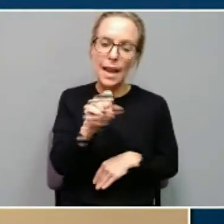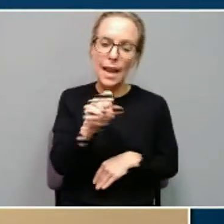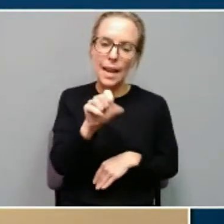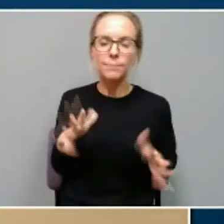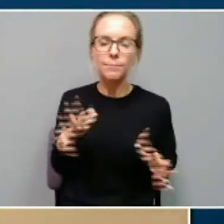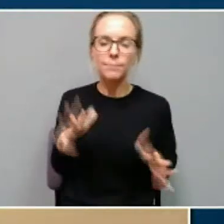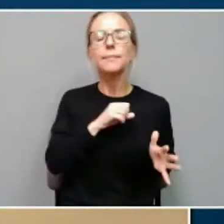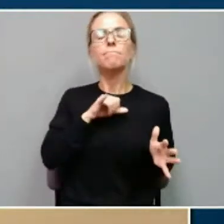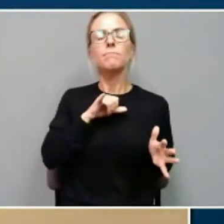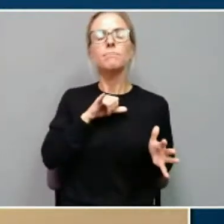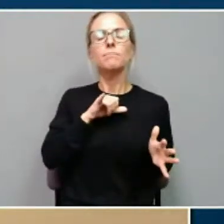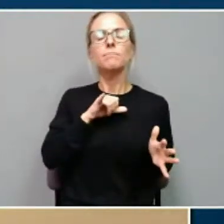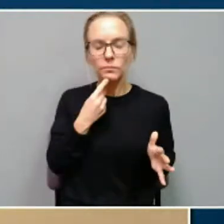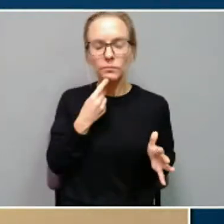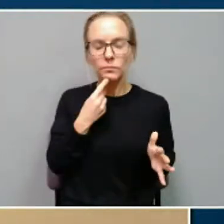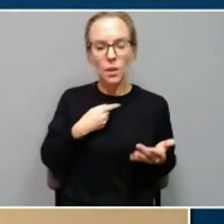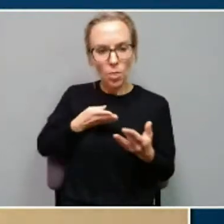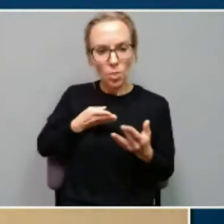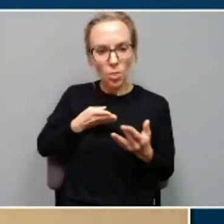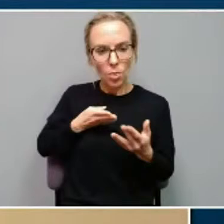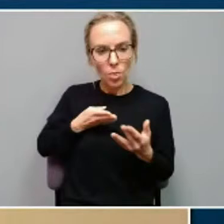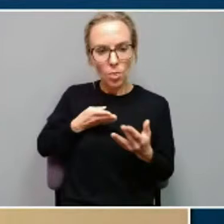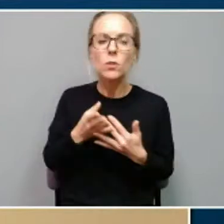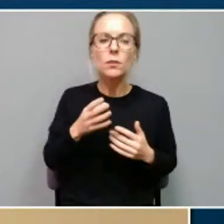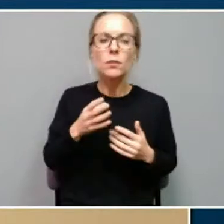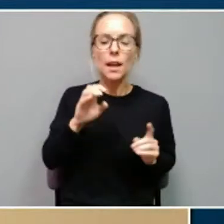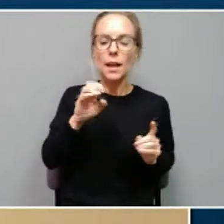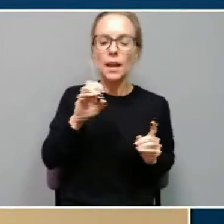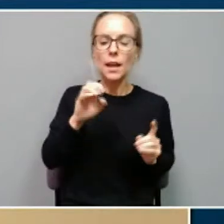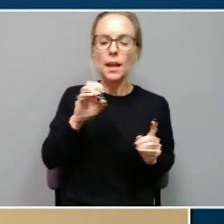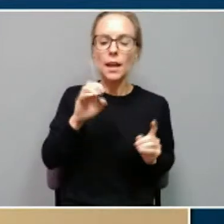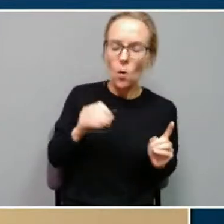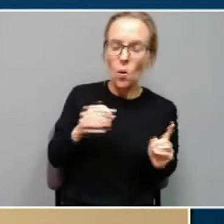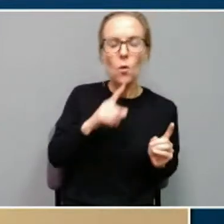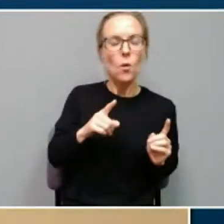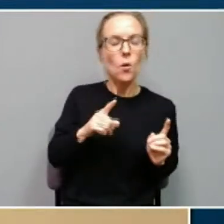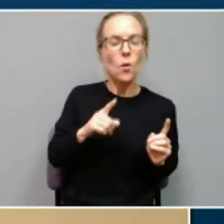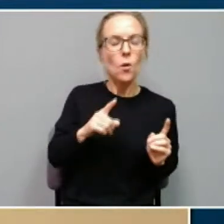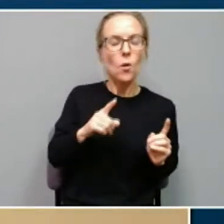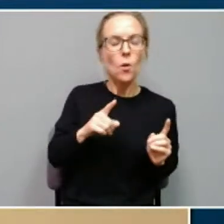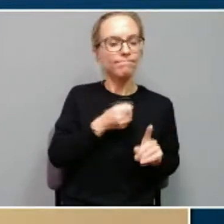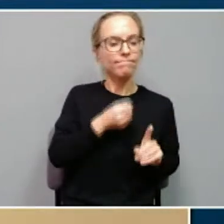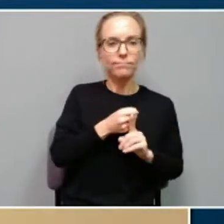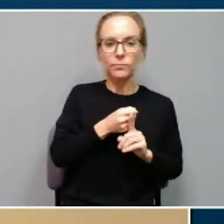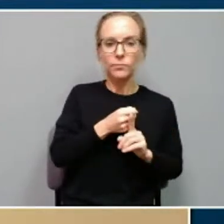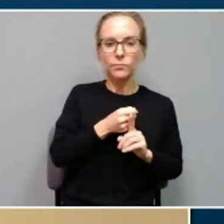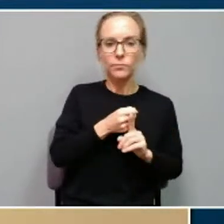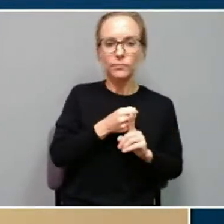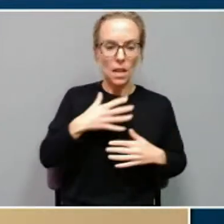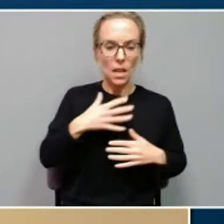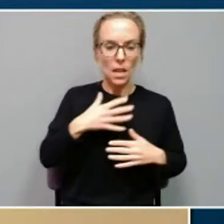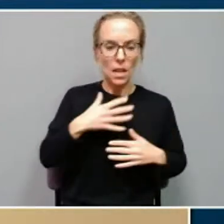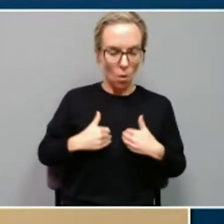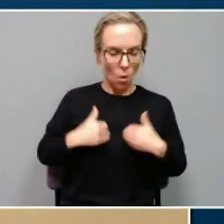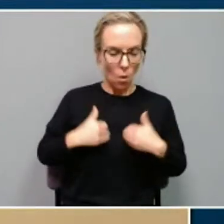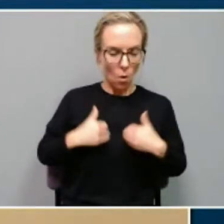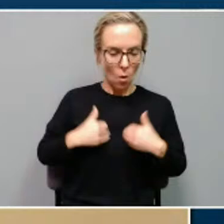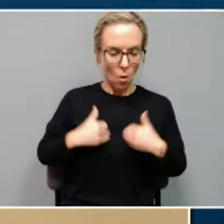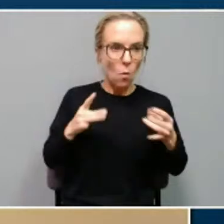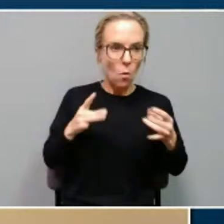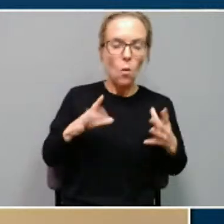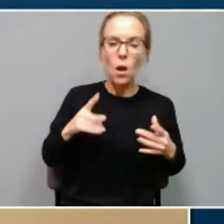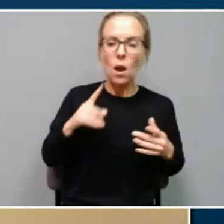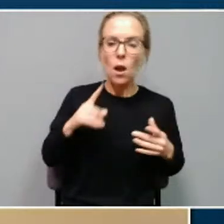I went through ECMO. I ended up with necrotizing pneumonia, cryptogenic